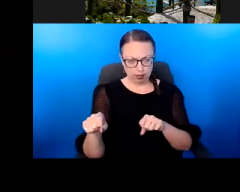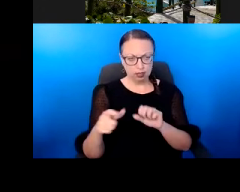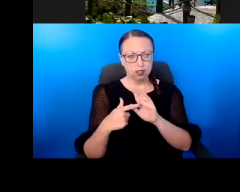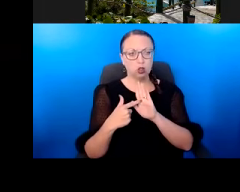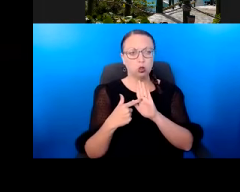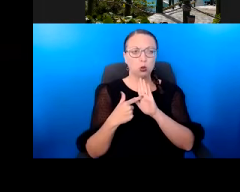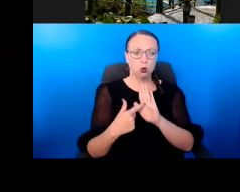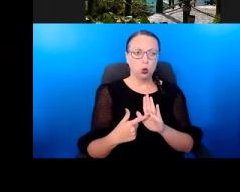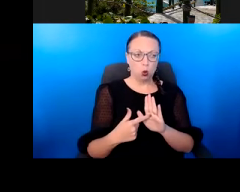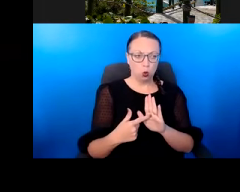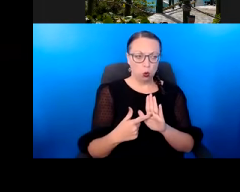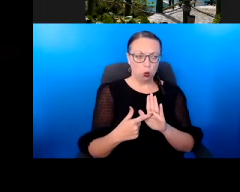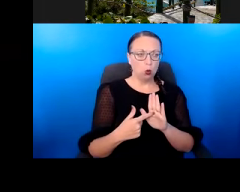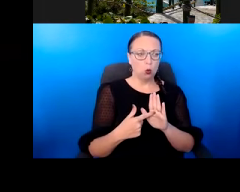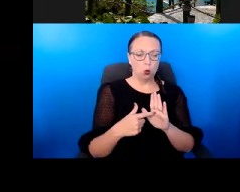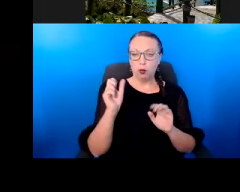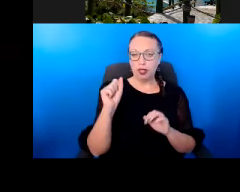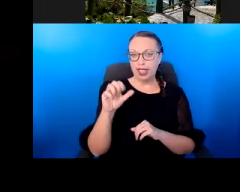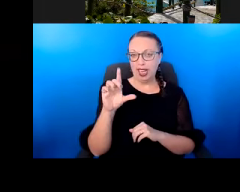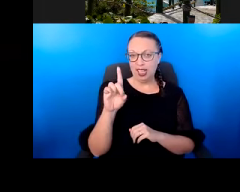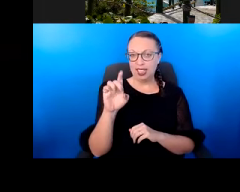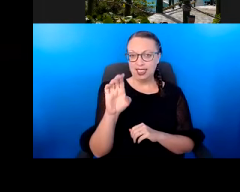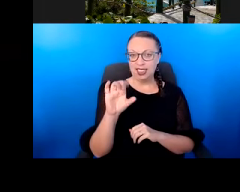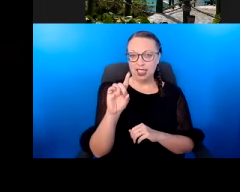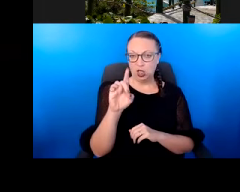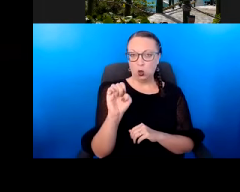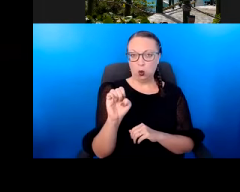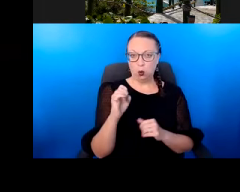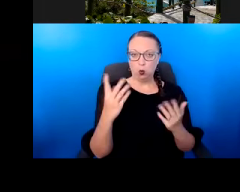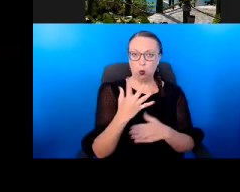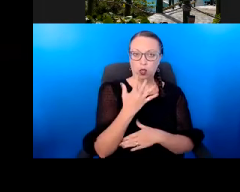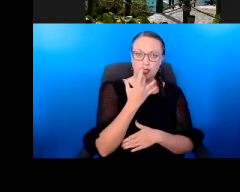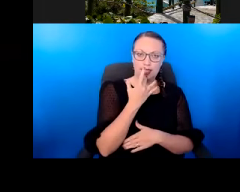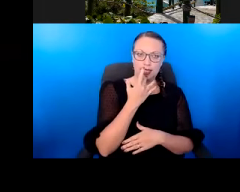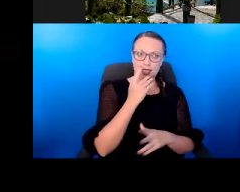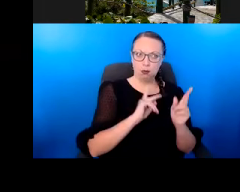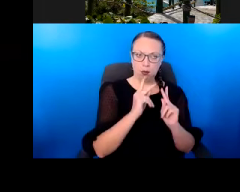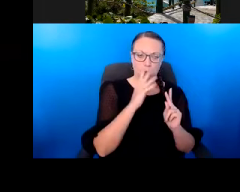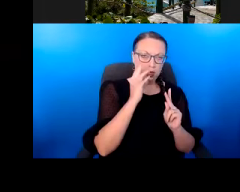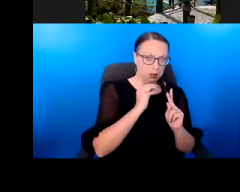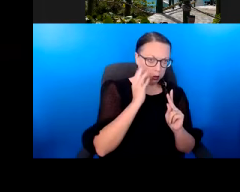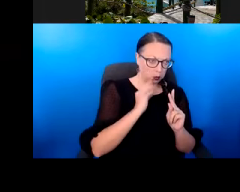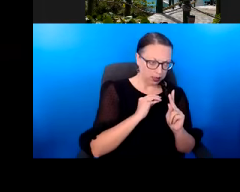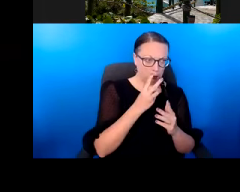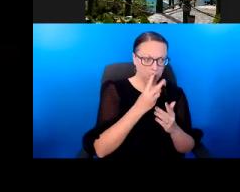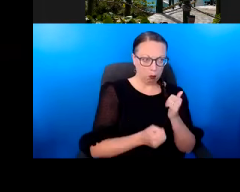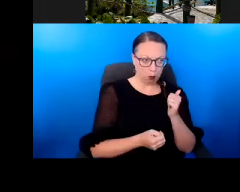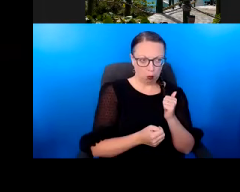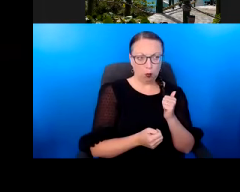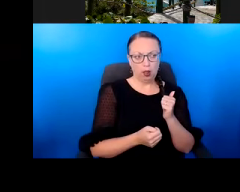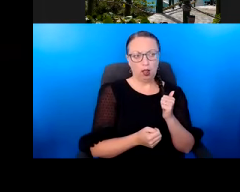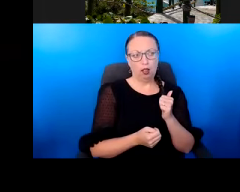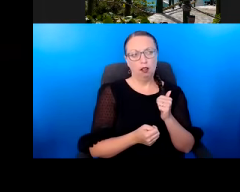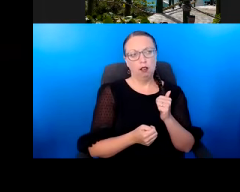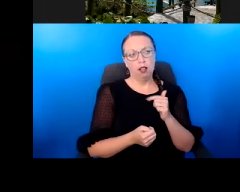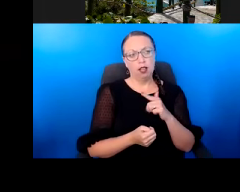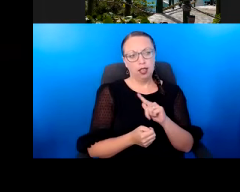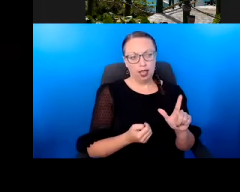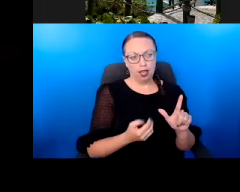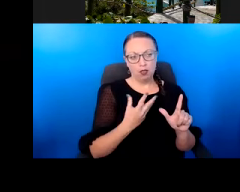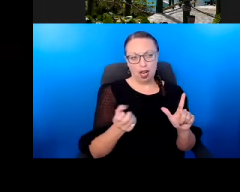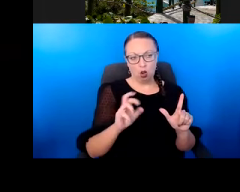show, yeah, we can decode what taste the subjects were experiencing in both left and